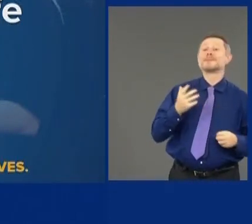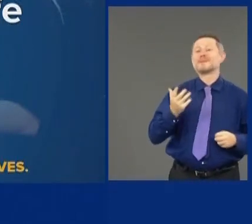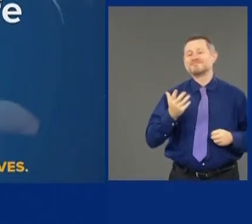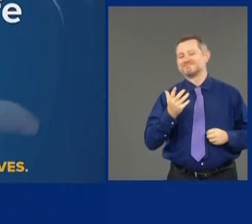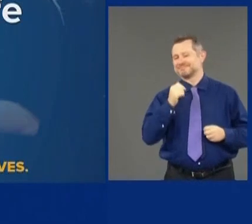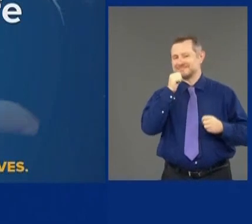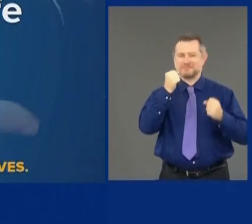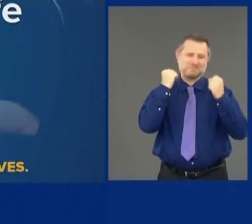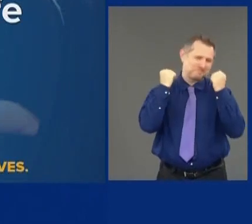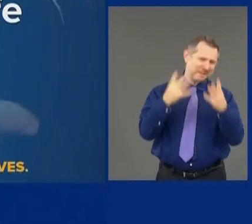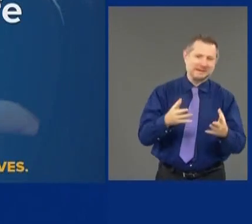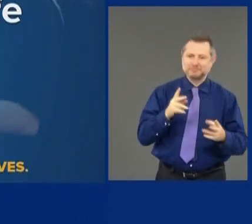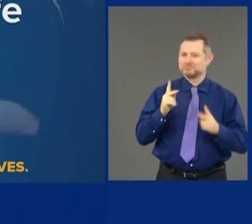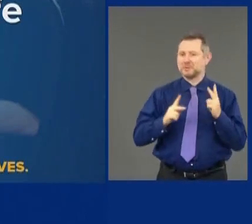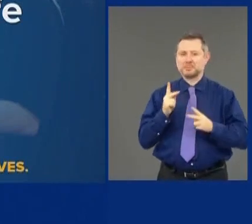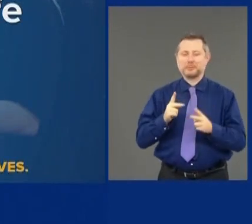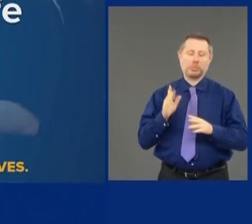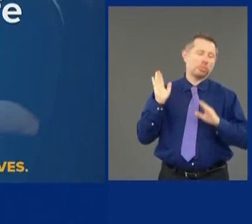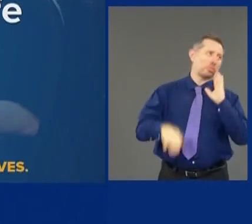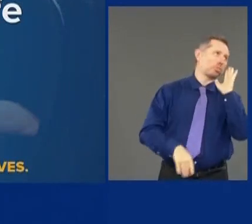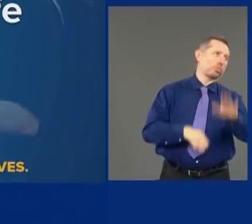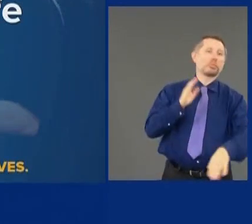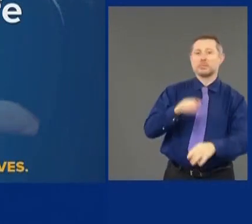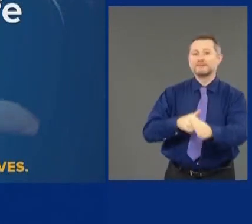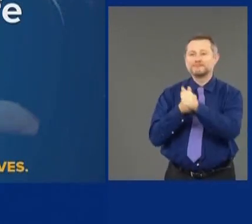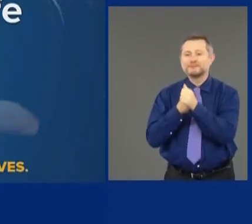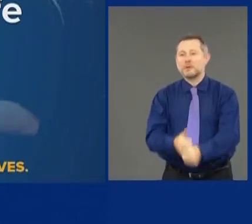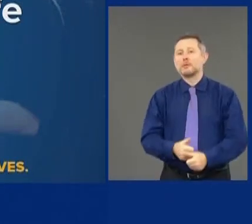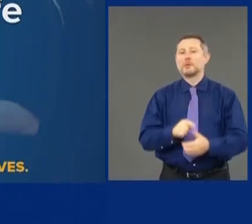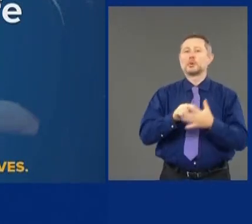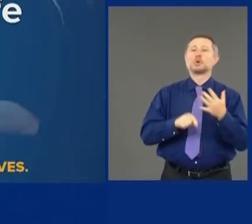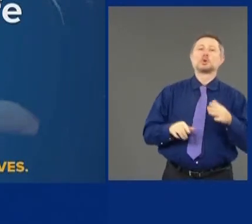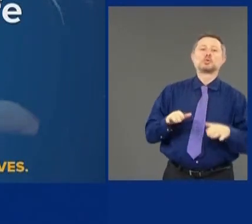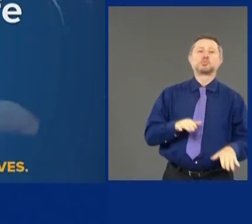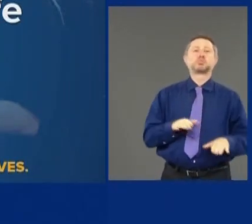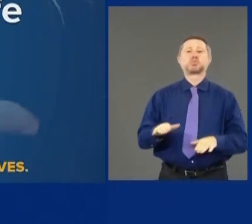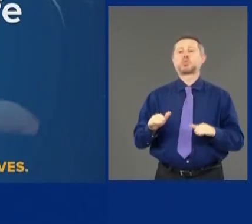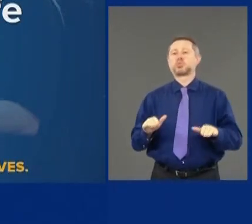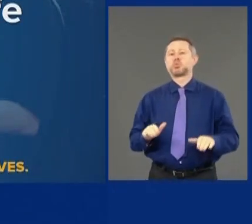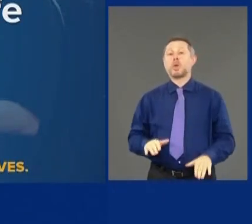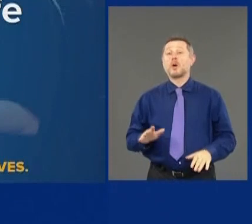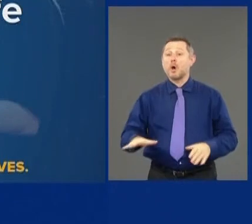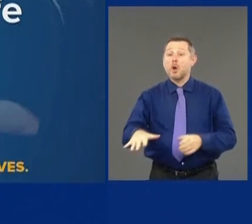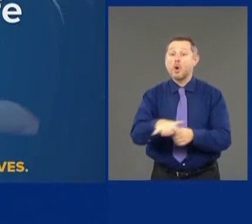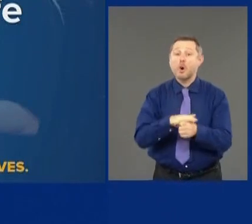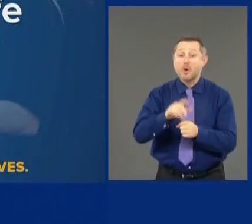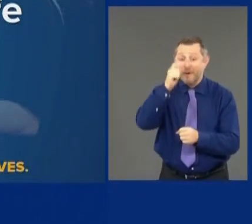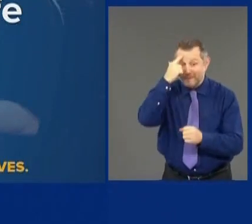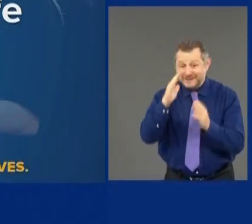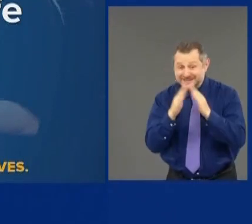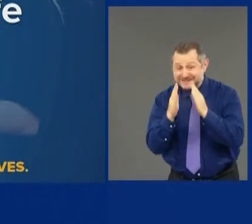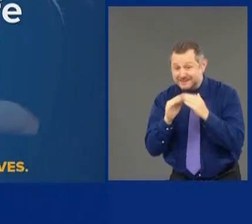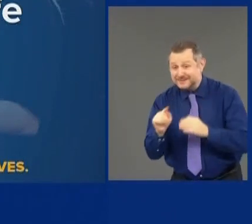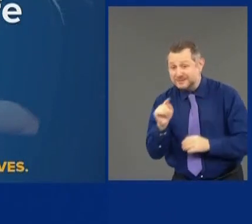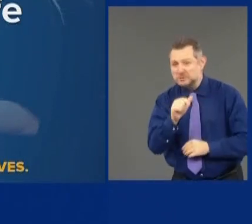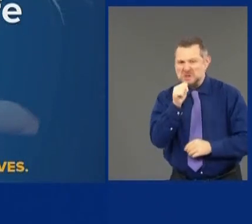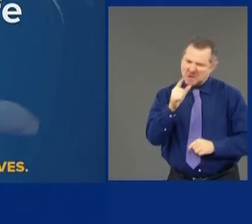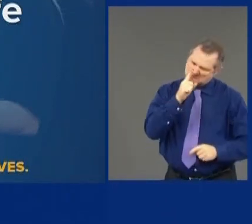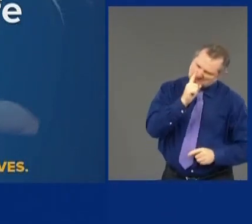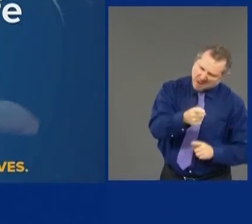citizen compliance and lack of local government compliance